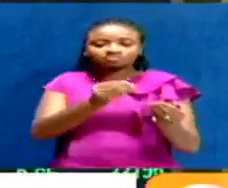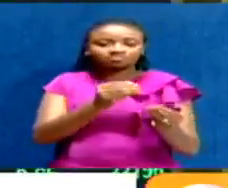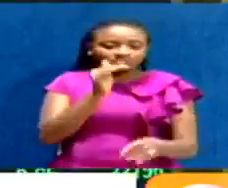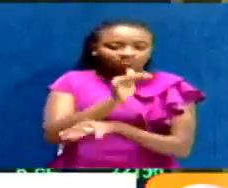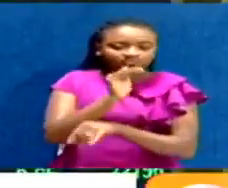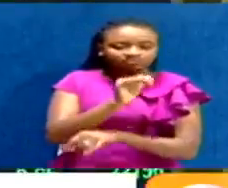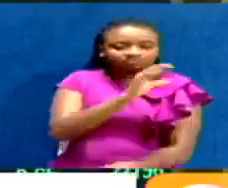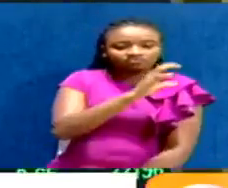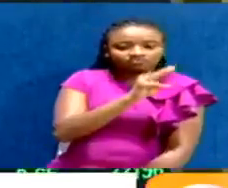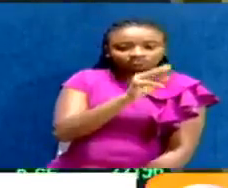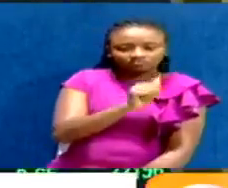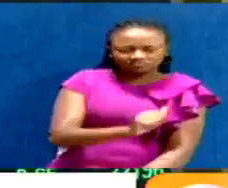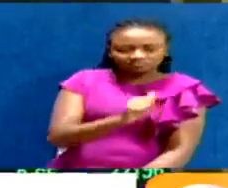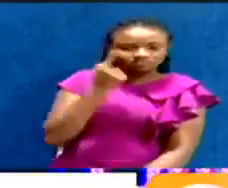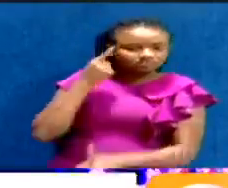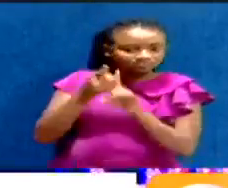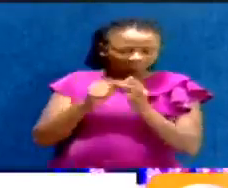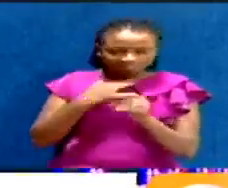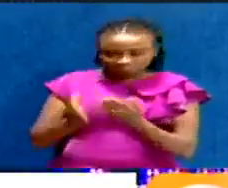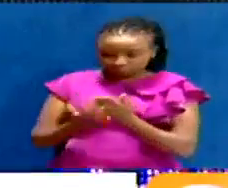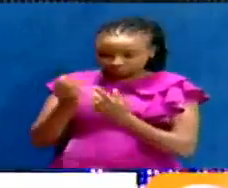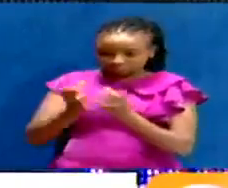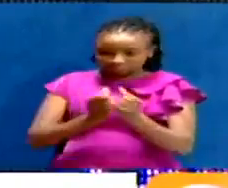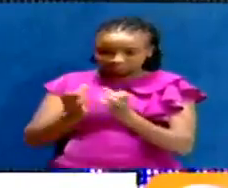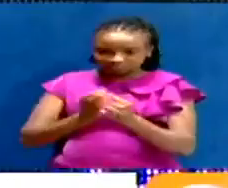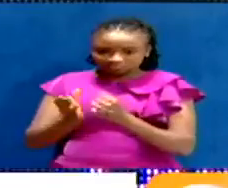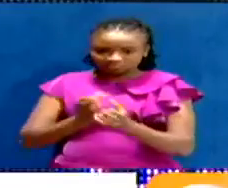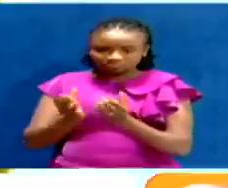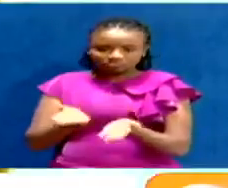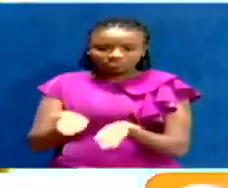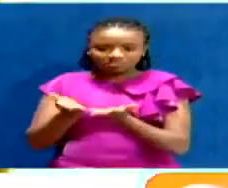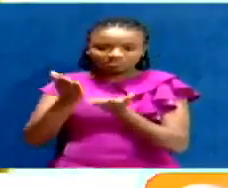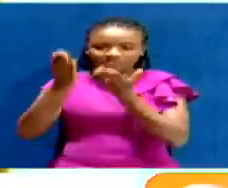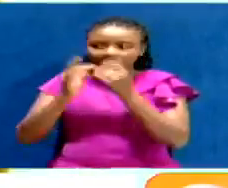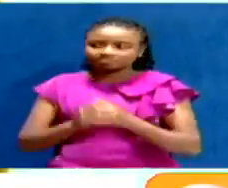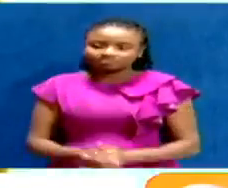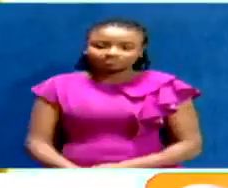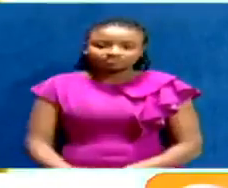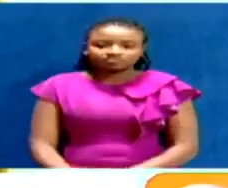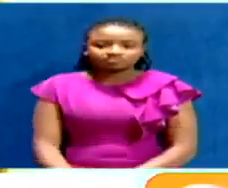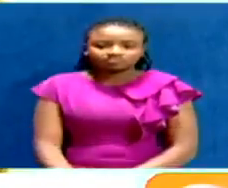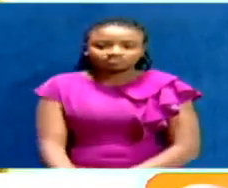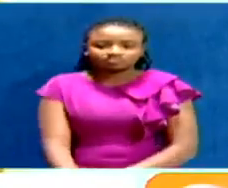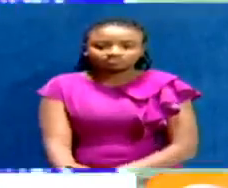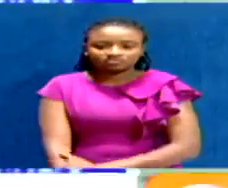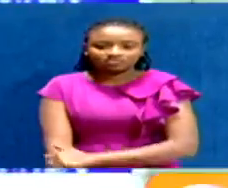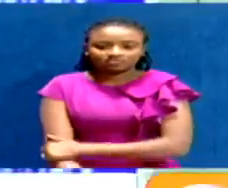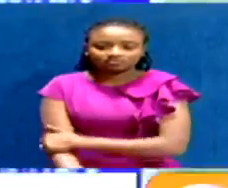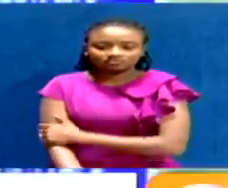Authority as it seeks to bolster the commercialization of its beauty product portfolio.